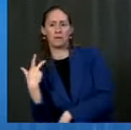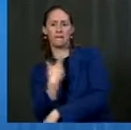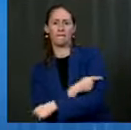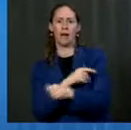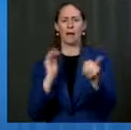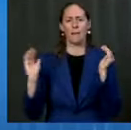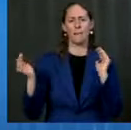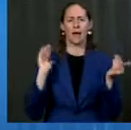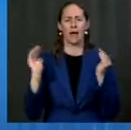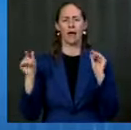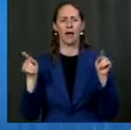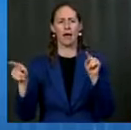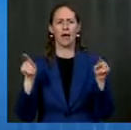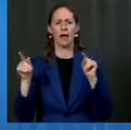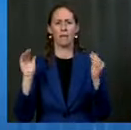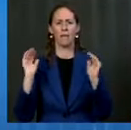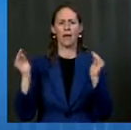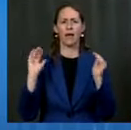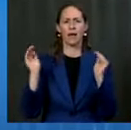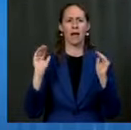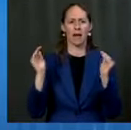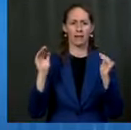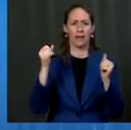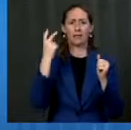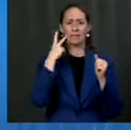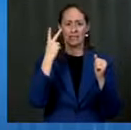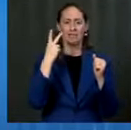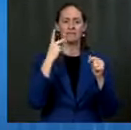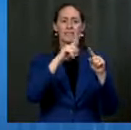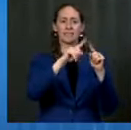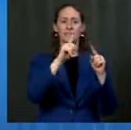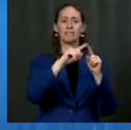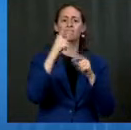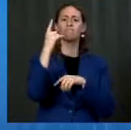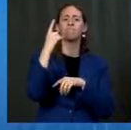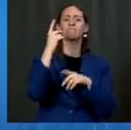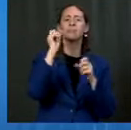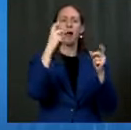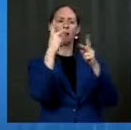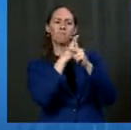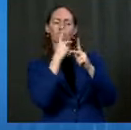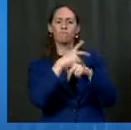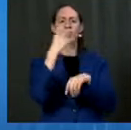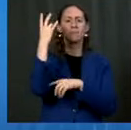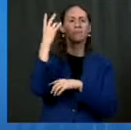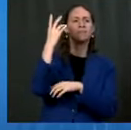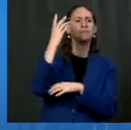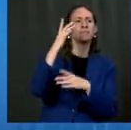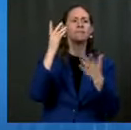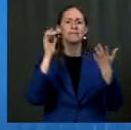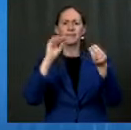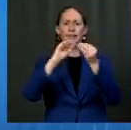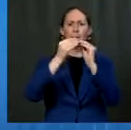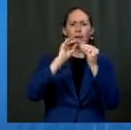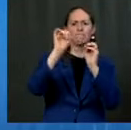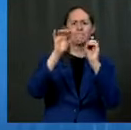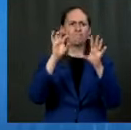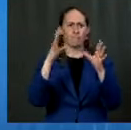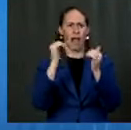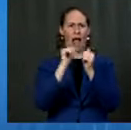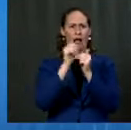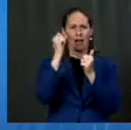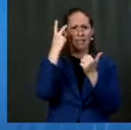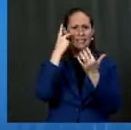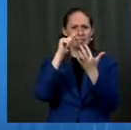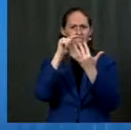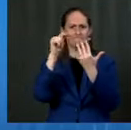7, that would be 7-fold reduction in risk or 9-fold reduction in risk. And if you eliminate the 1